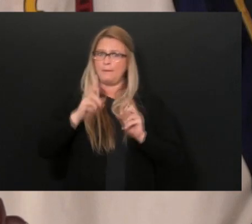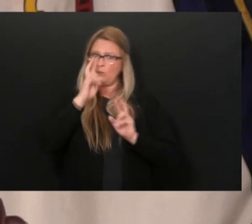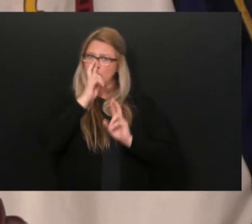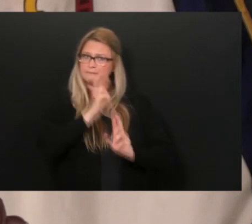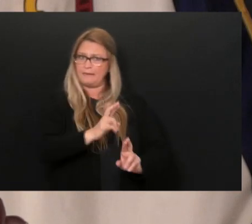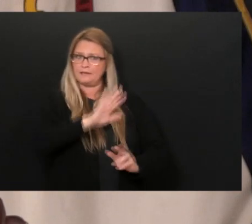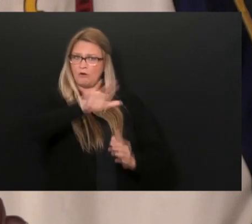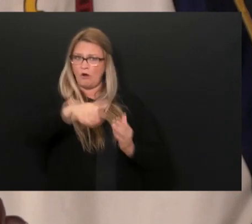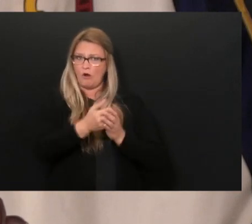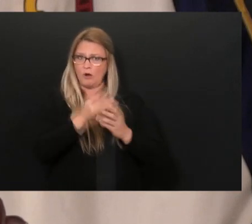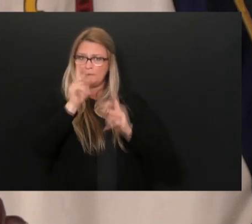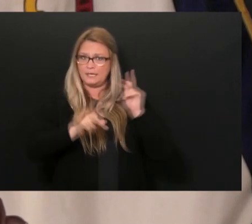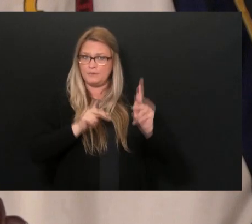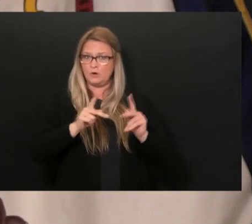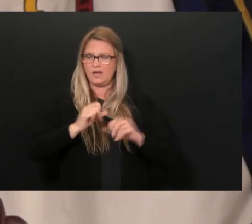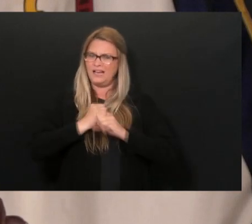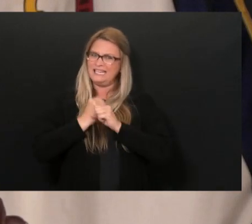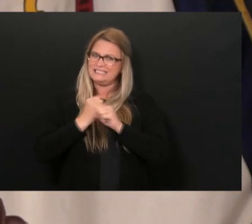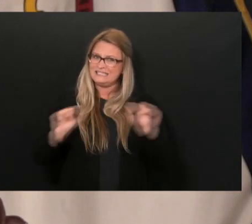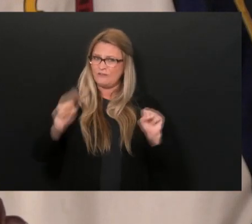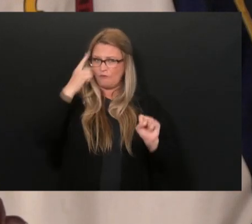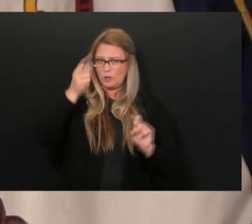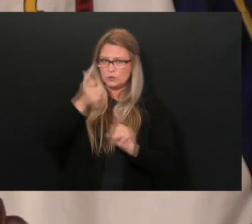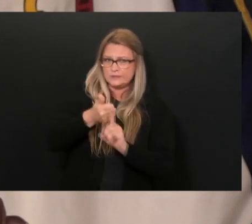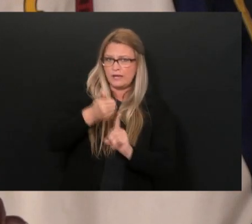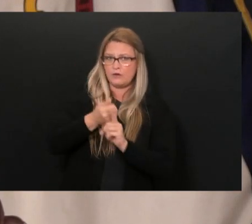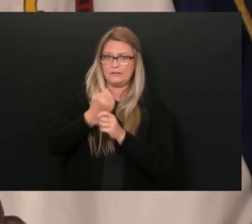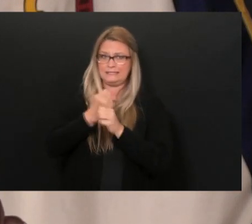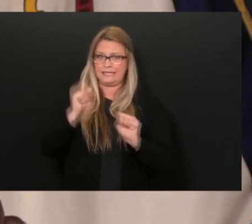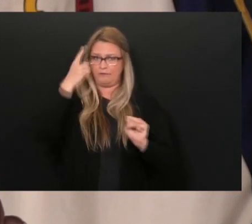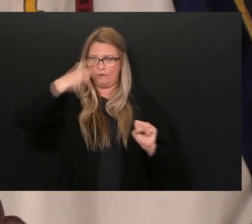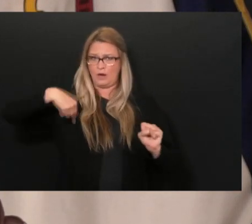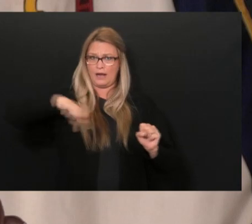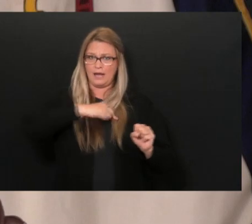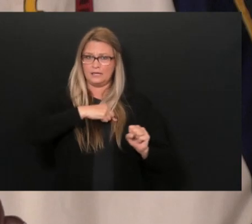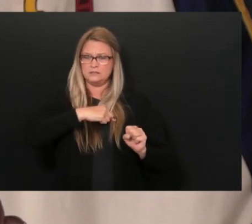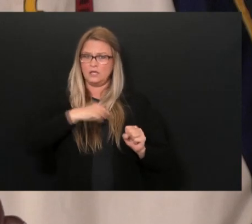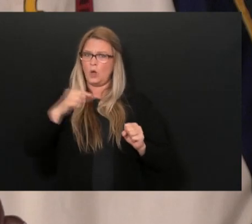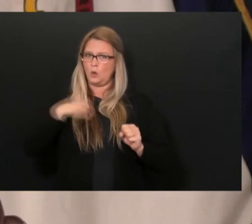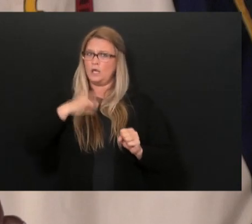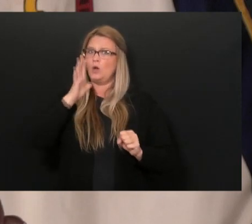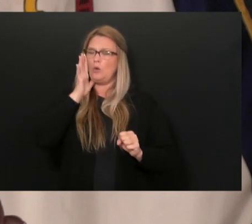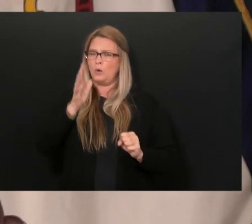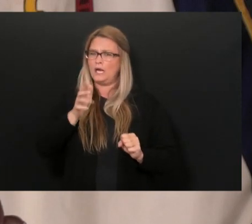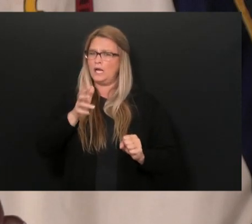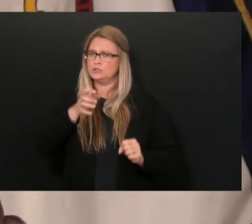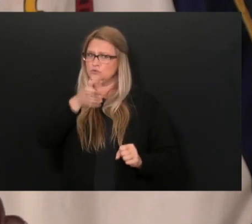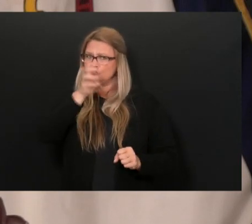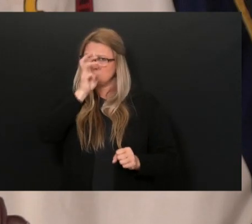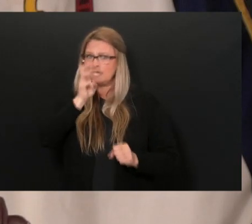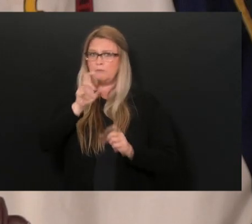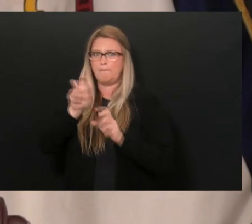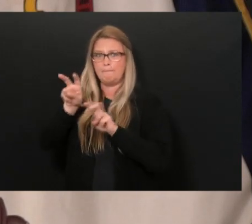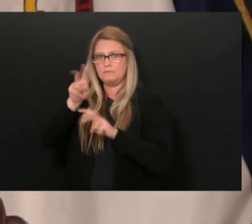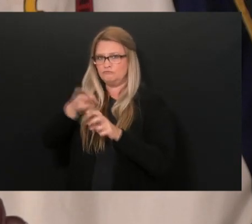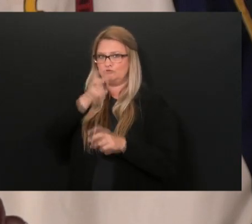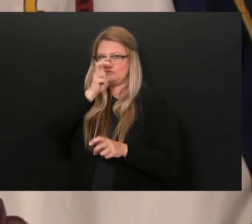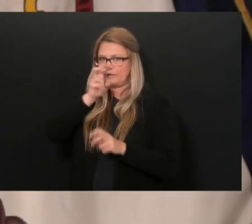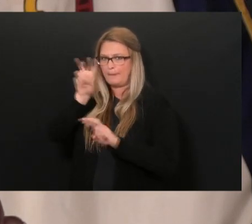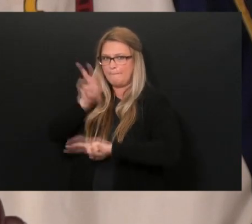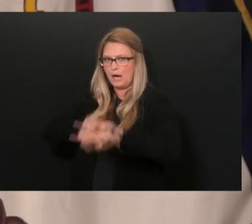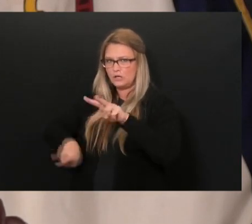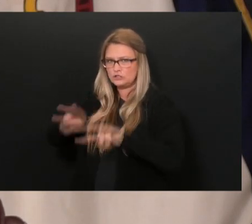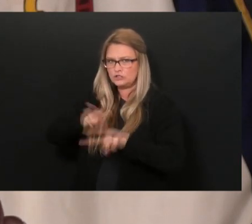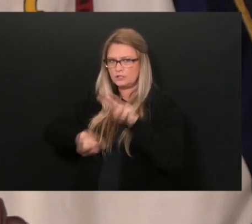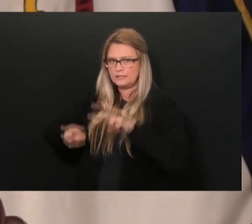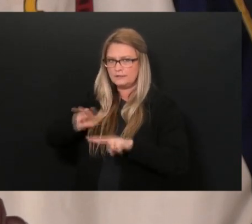us. And we will watch this, and we'll watch this like a hawk to the very best of our abilities. Now, there's no question that there's